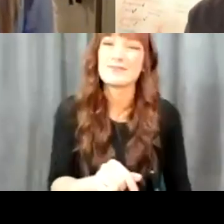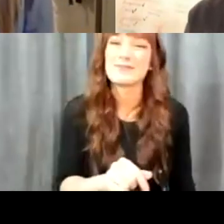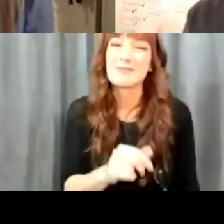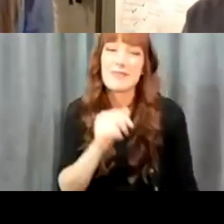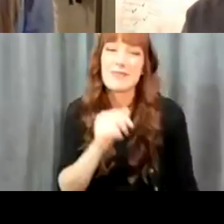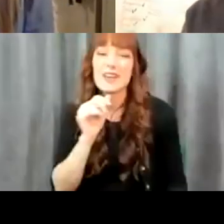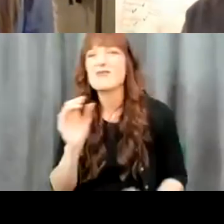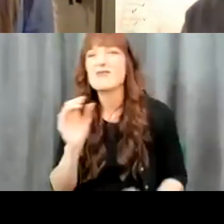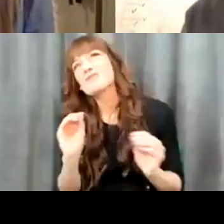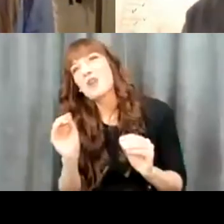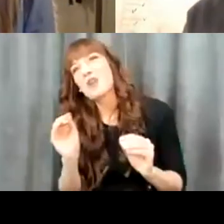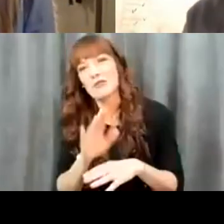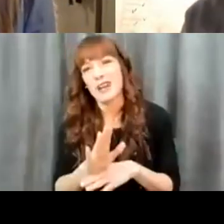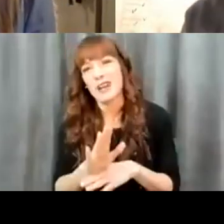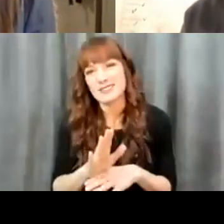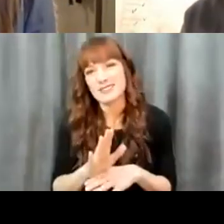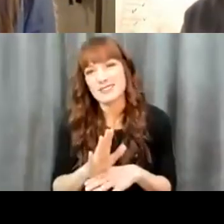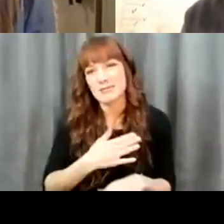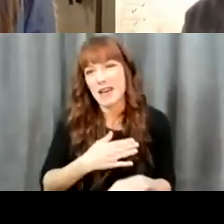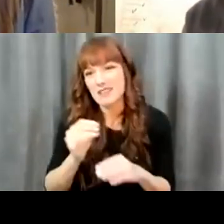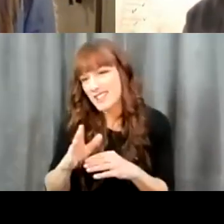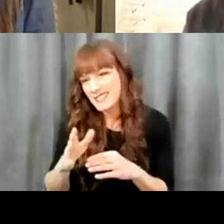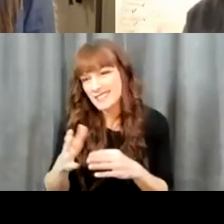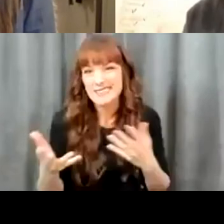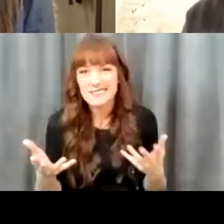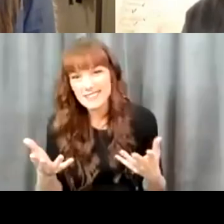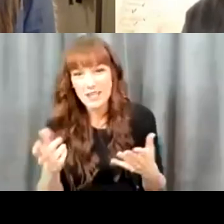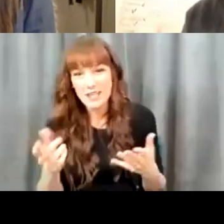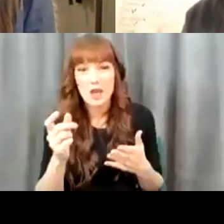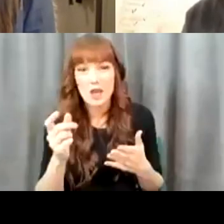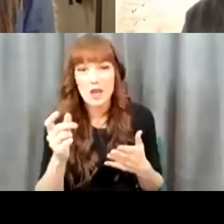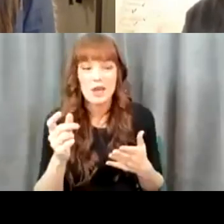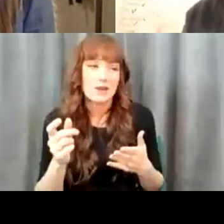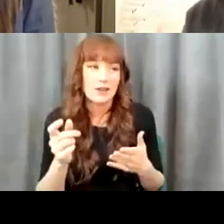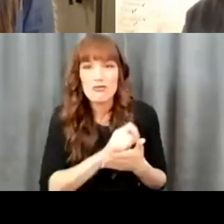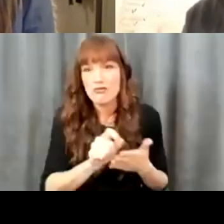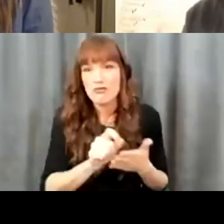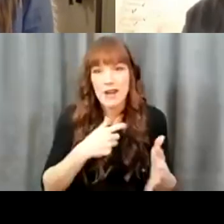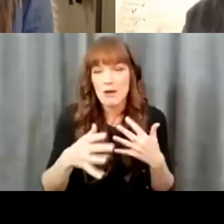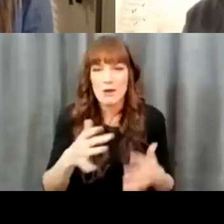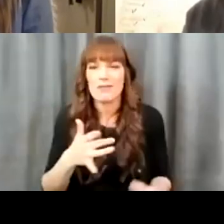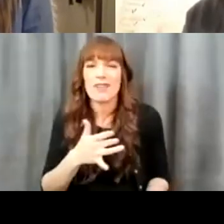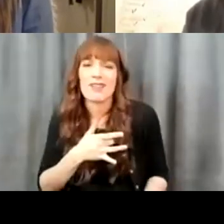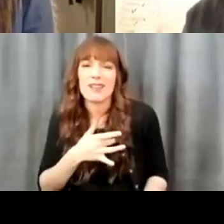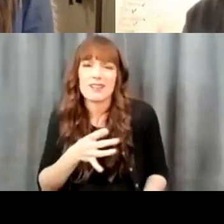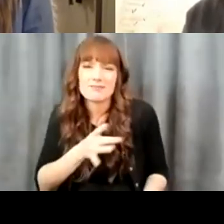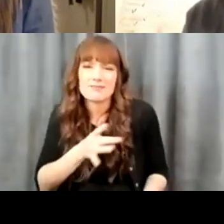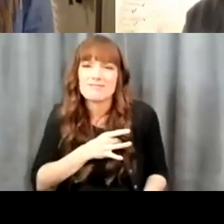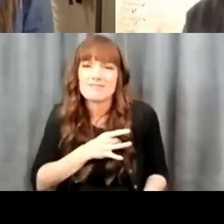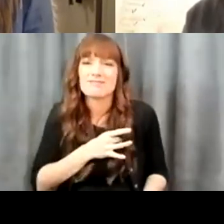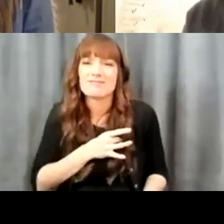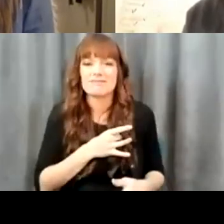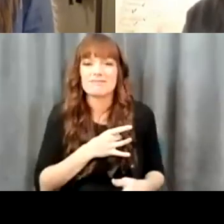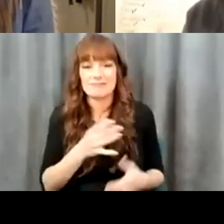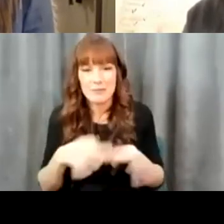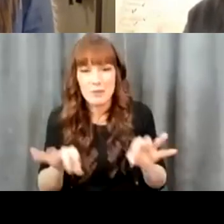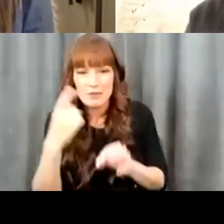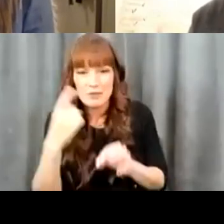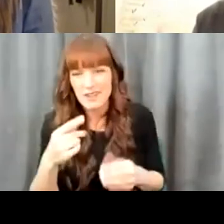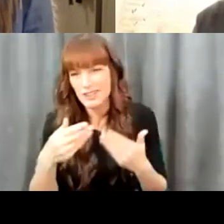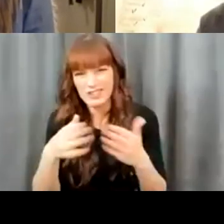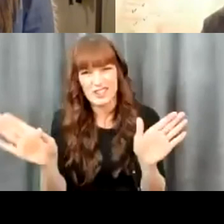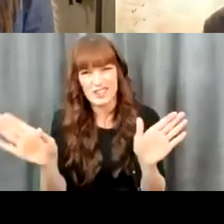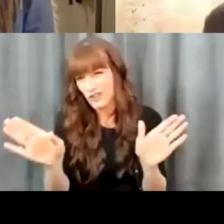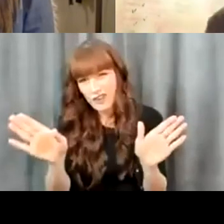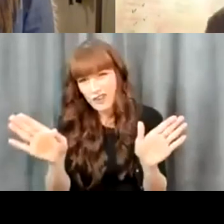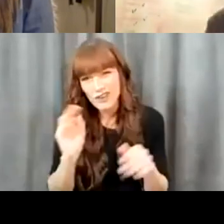I don't have any advice. I mean, my advice is write about what you care about, which I know is like really like generic